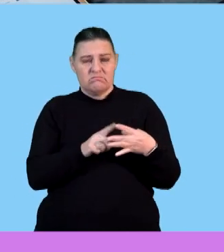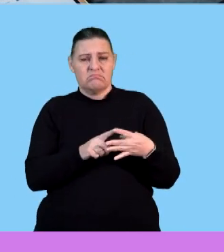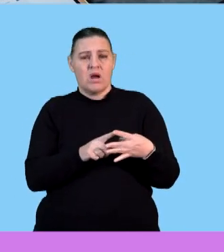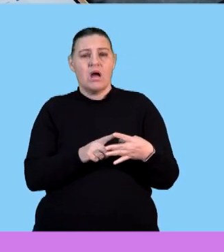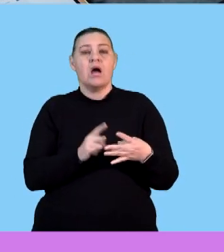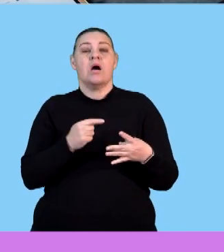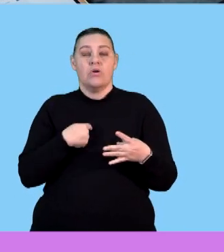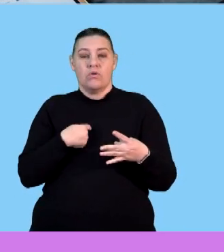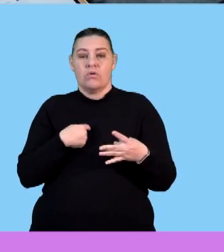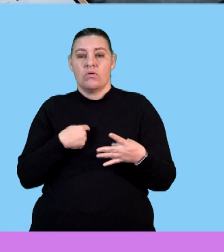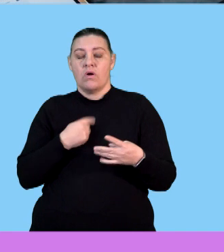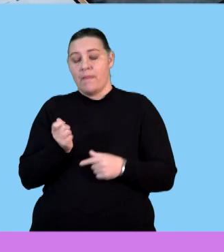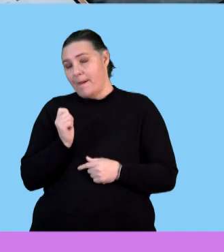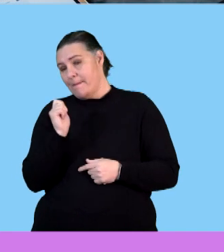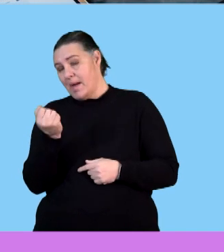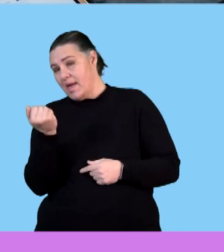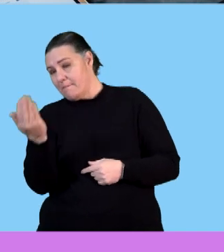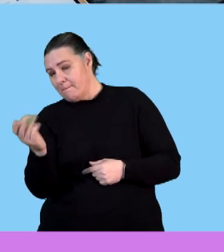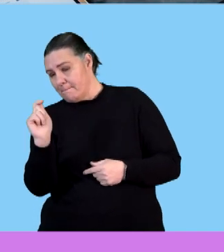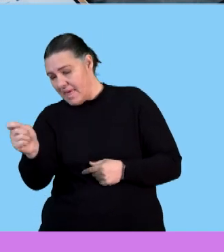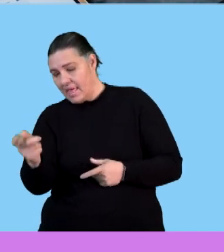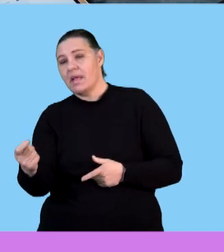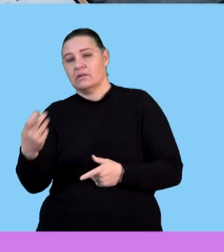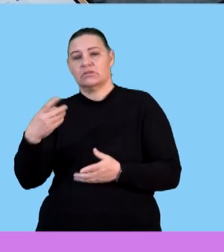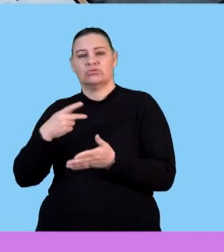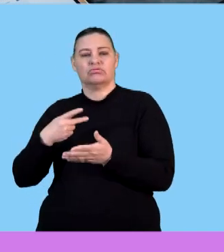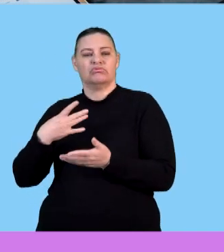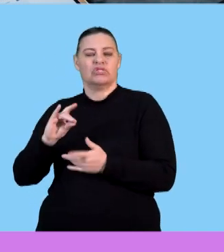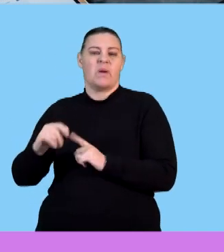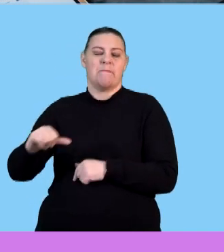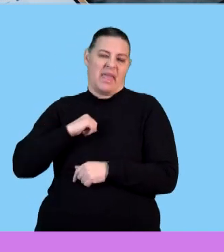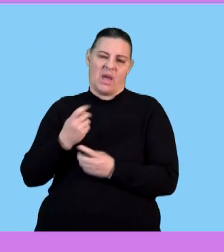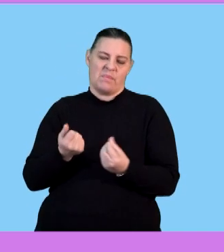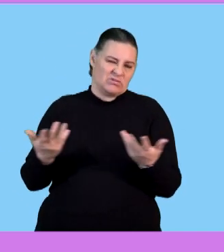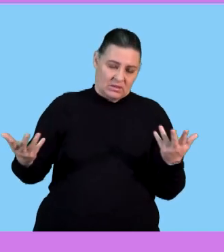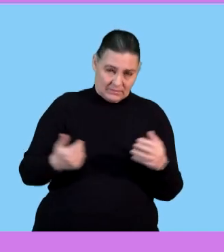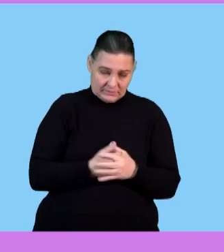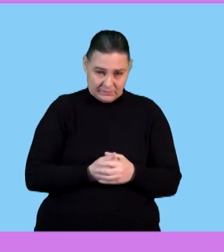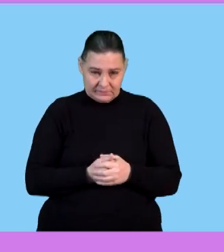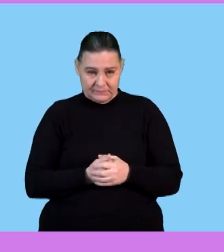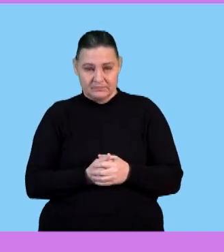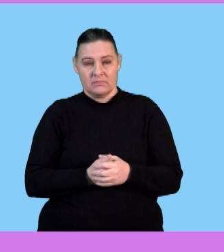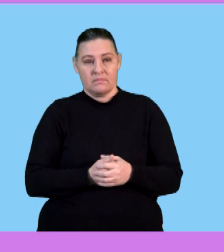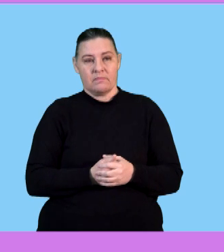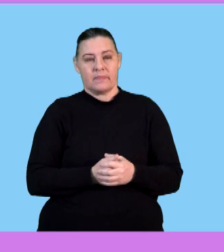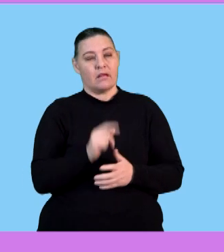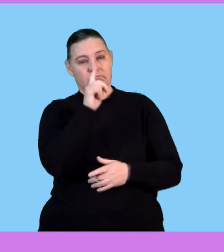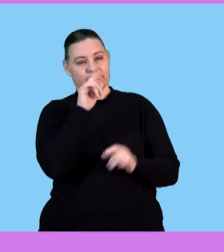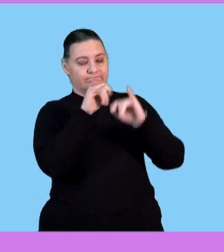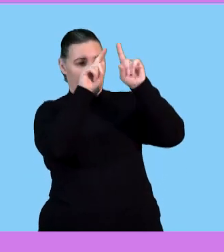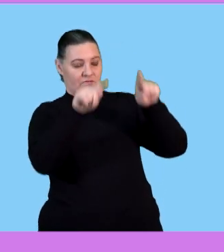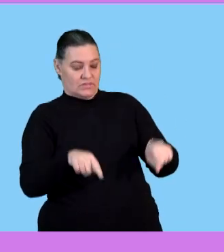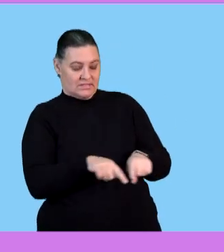should pay in total. And then, of course, you get all of those other stuff. Right. So if we take an example